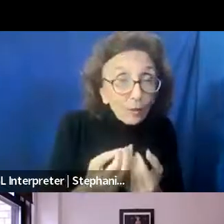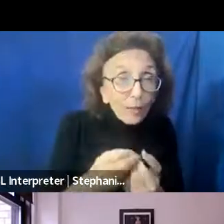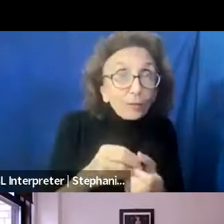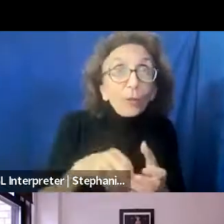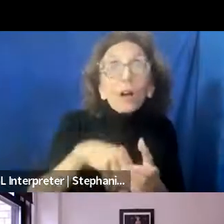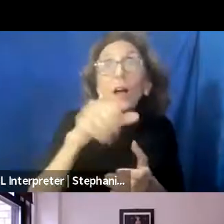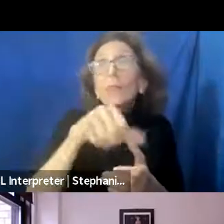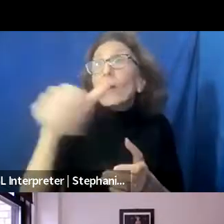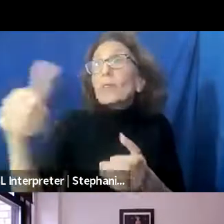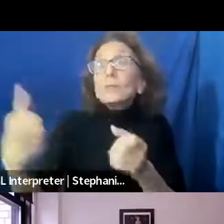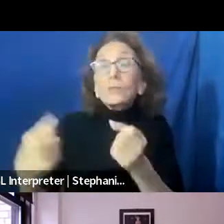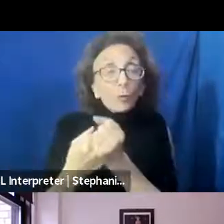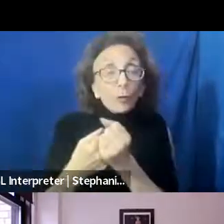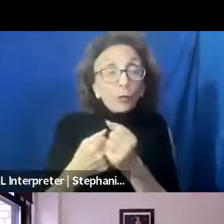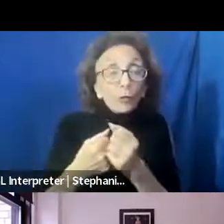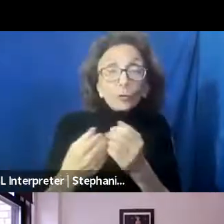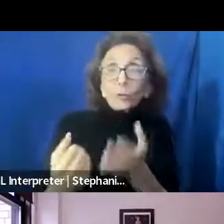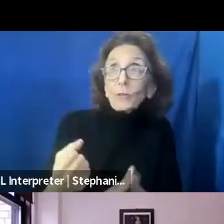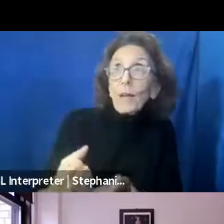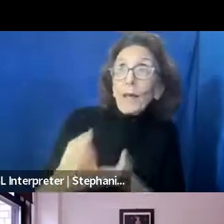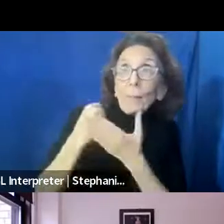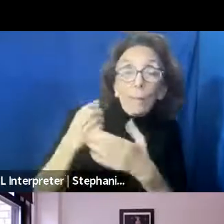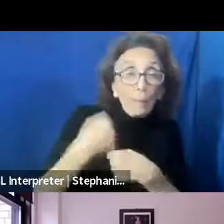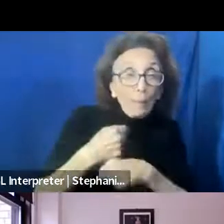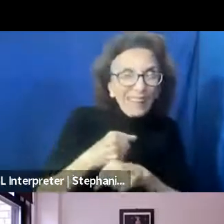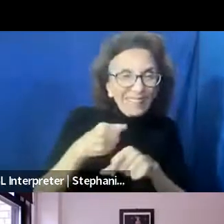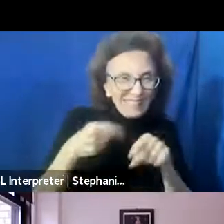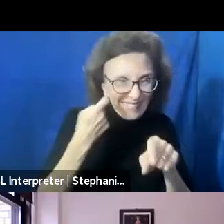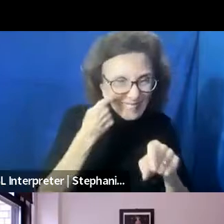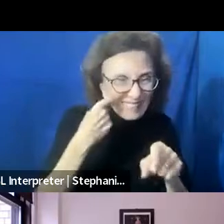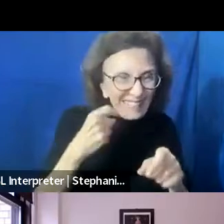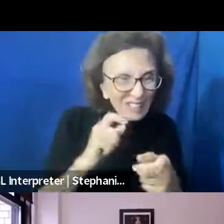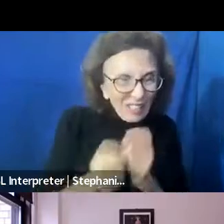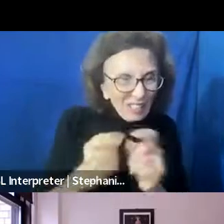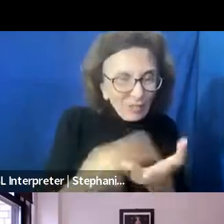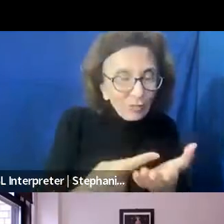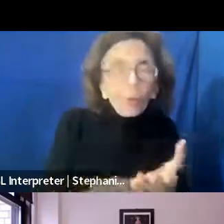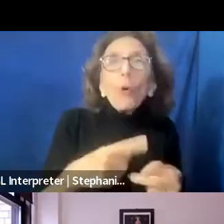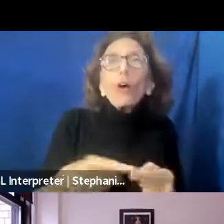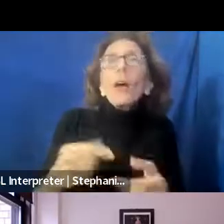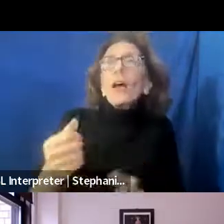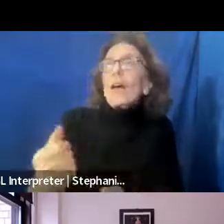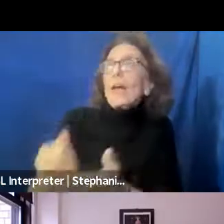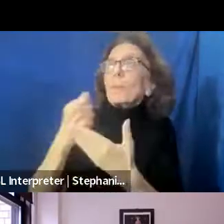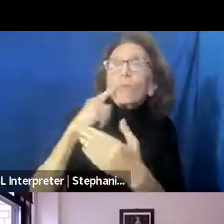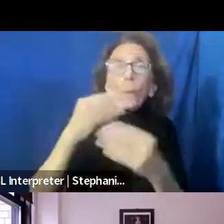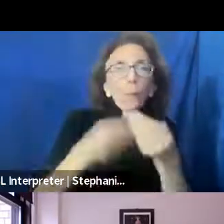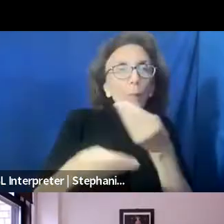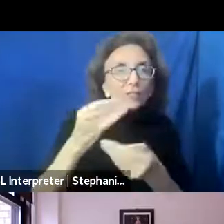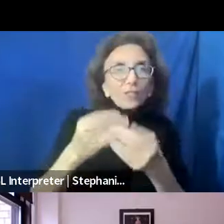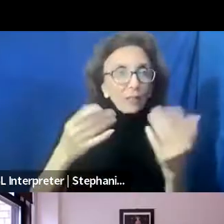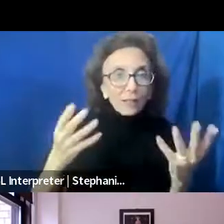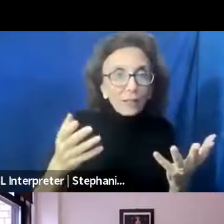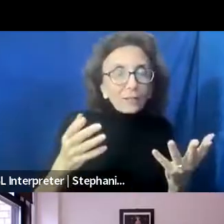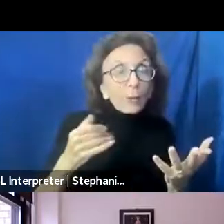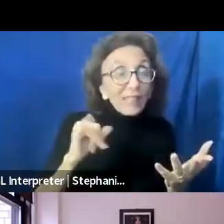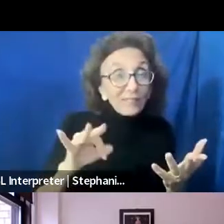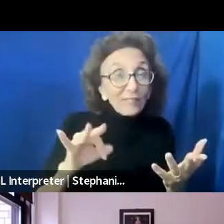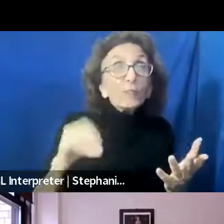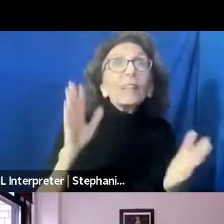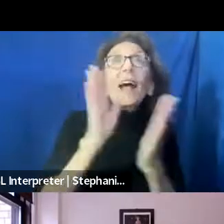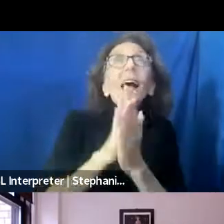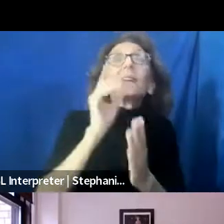support, either for the changes you discussed today or budgeting in general? I'd love to know what